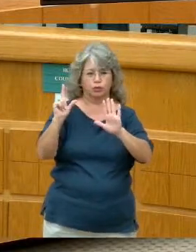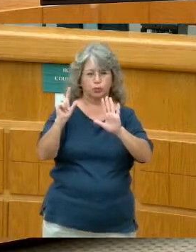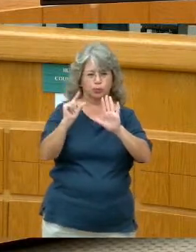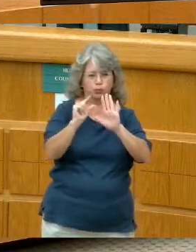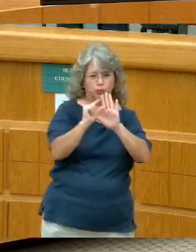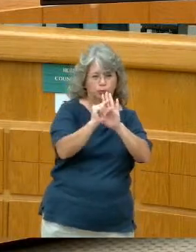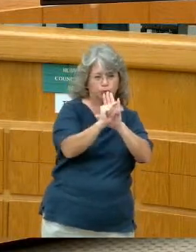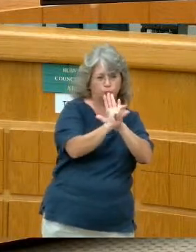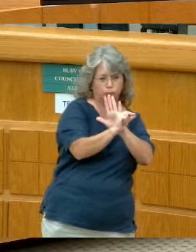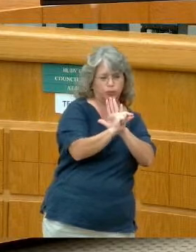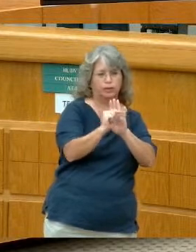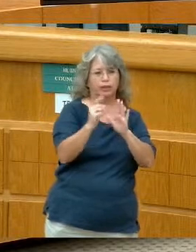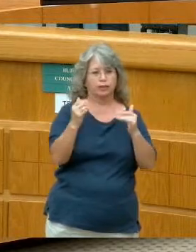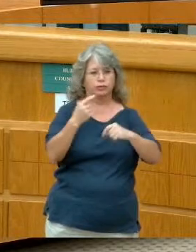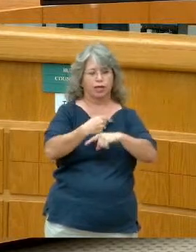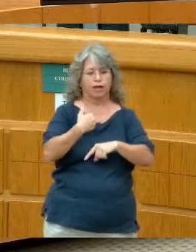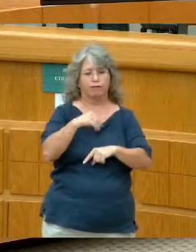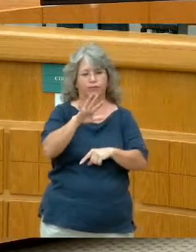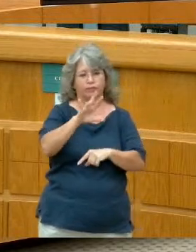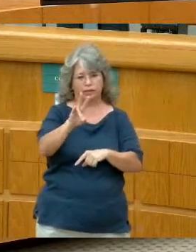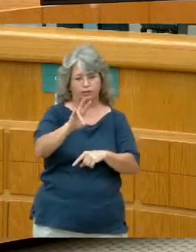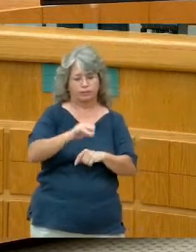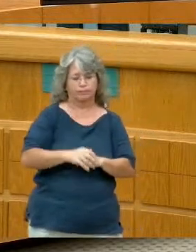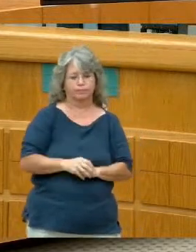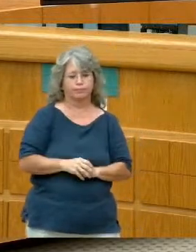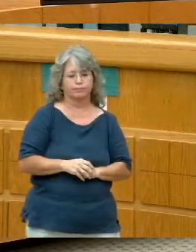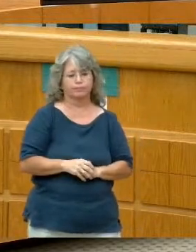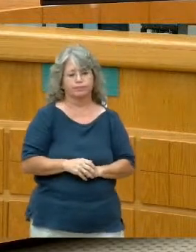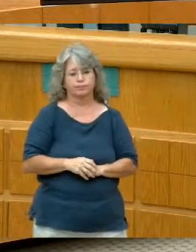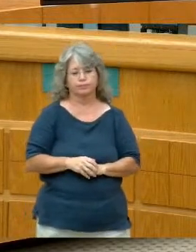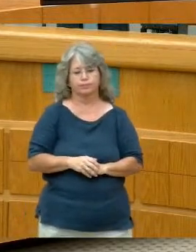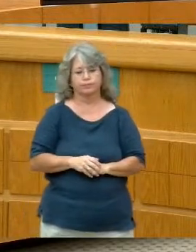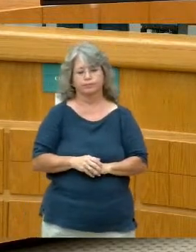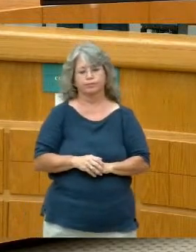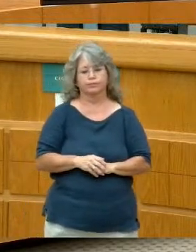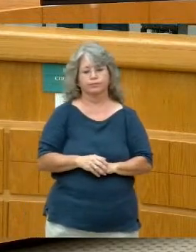then you see today's 57 there. Next slide, please.